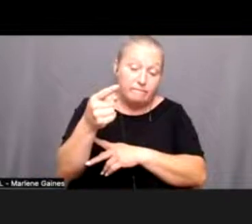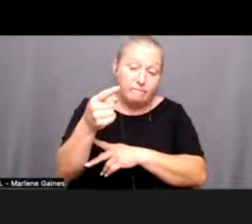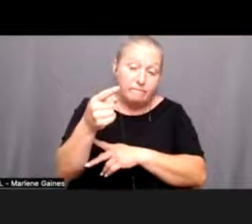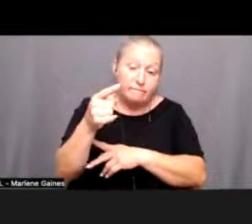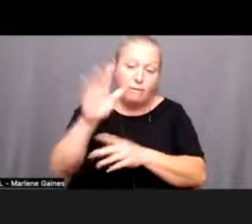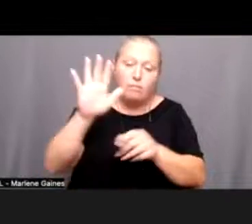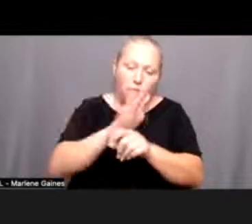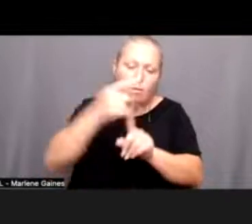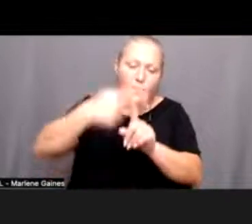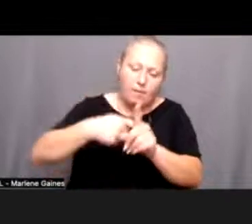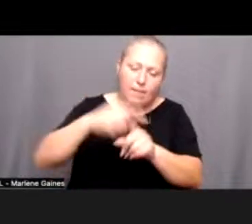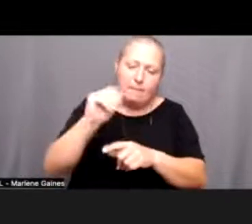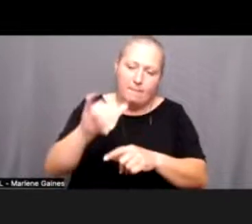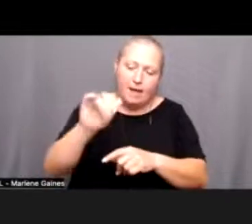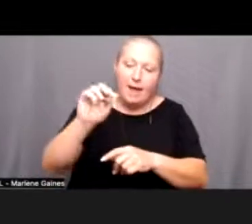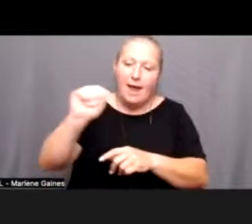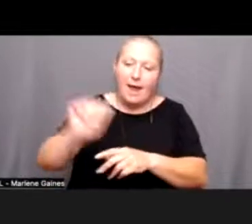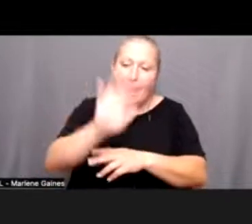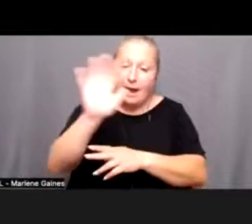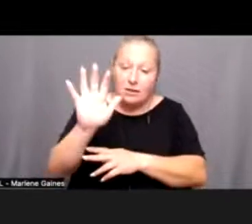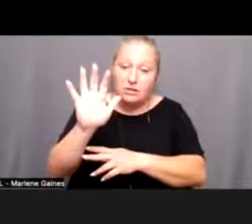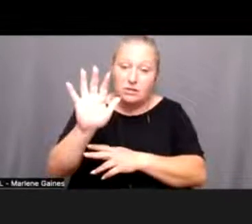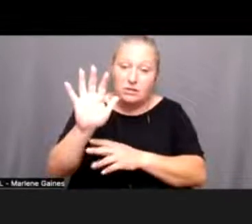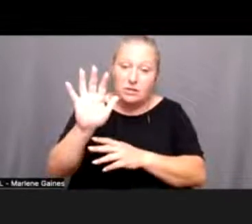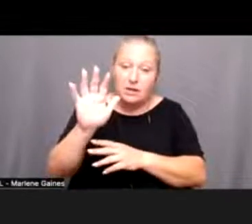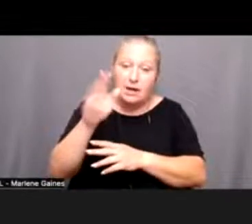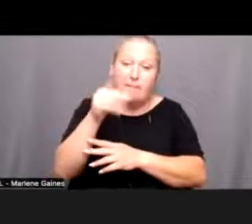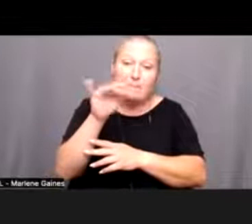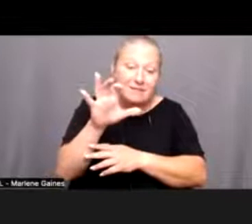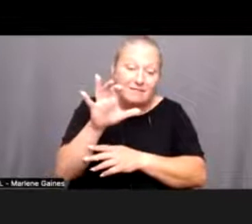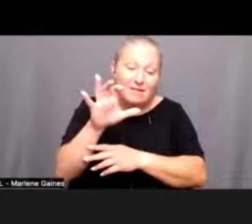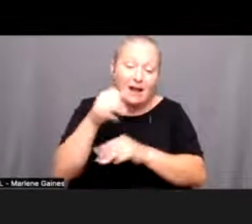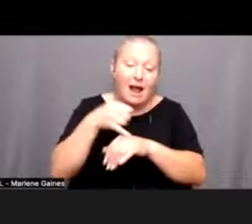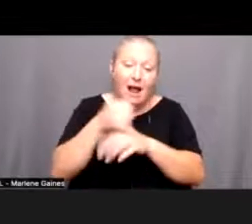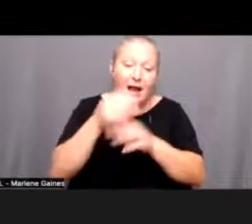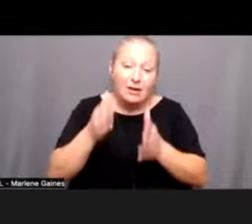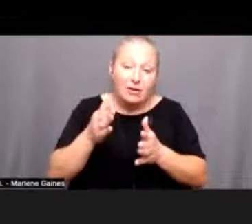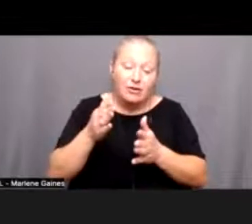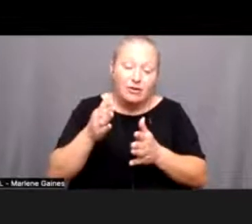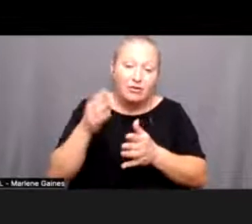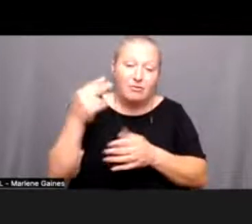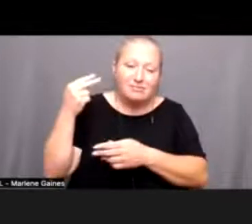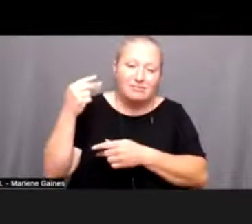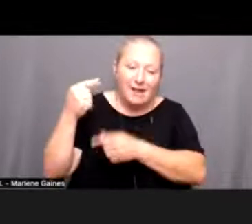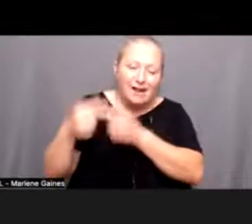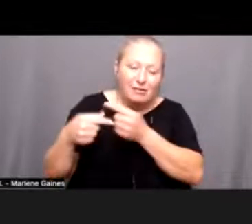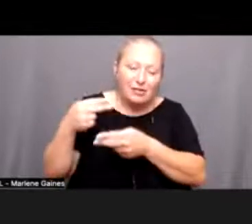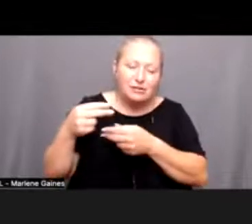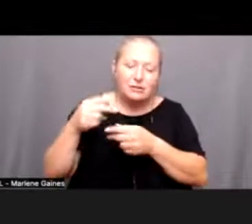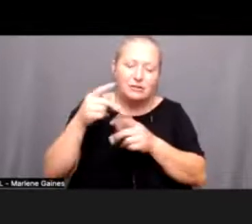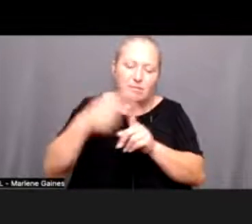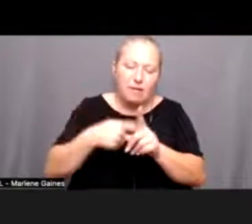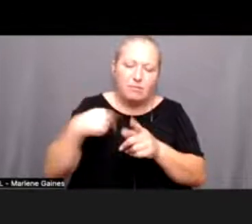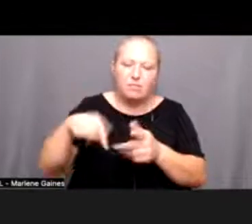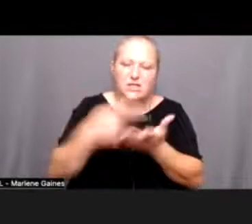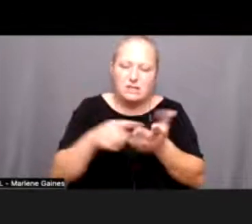month of May is Asian American or Asian Pacific Islander Heritage Month. And so we had a discussion